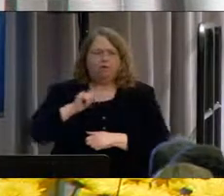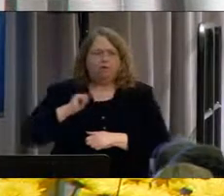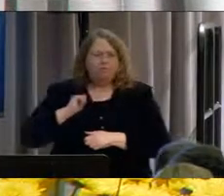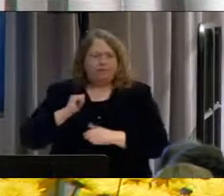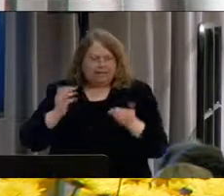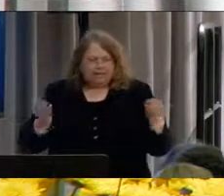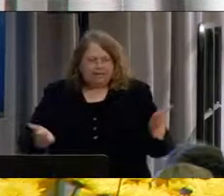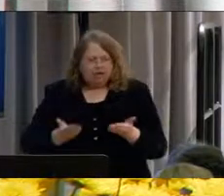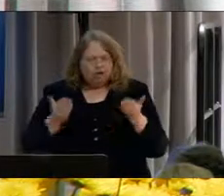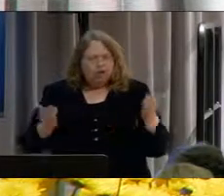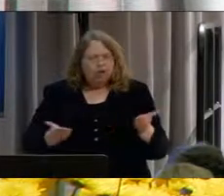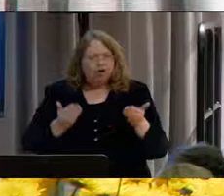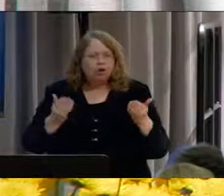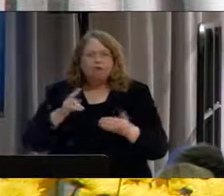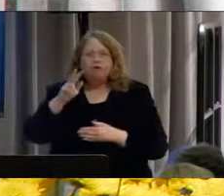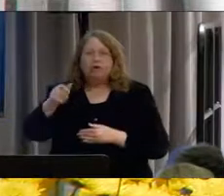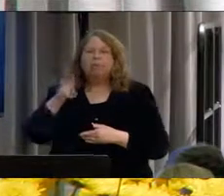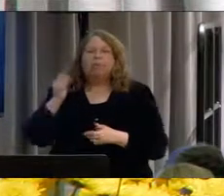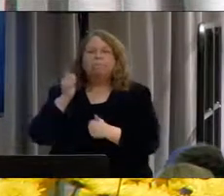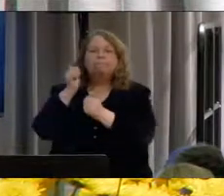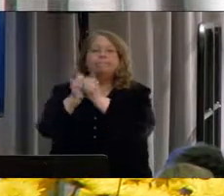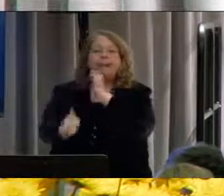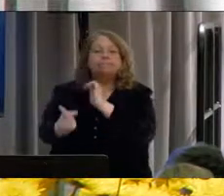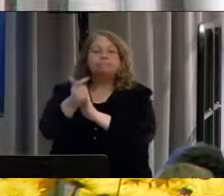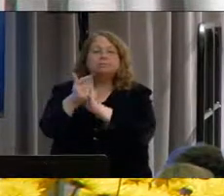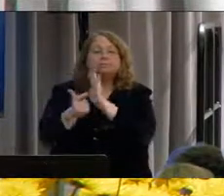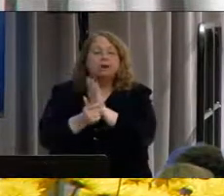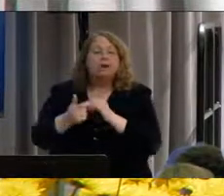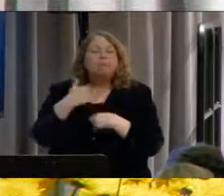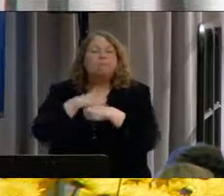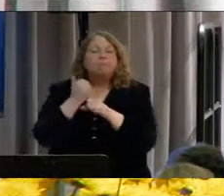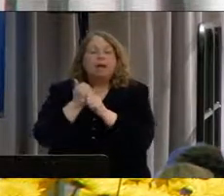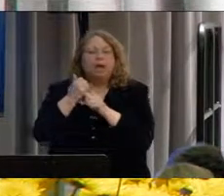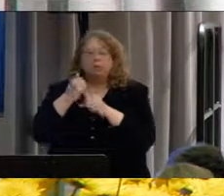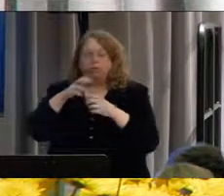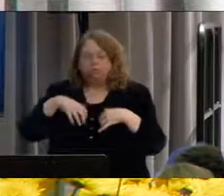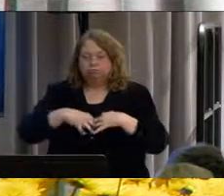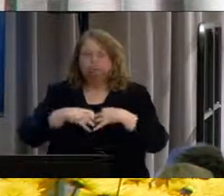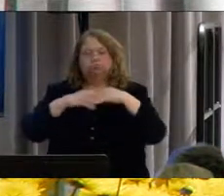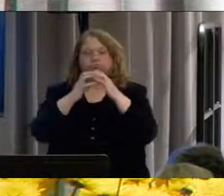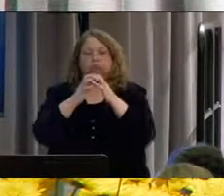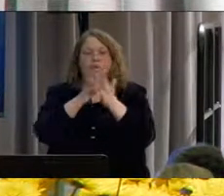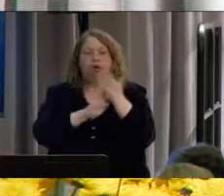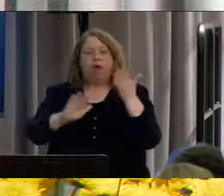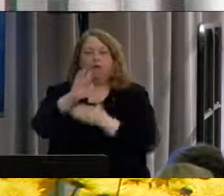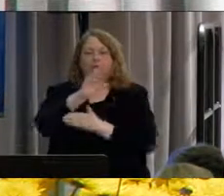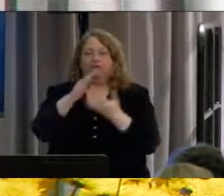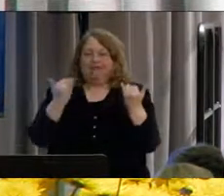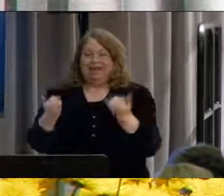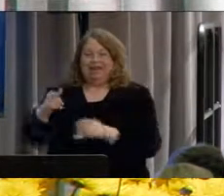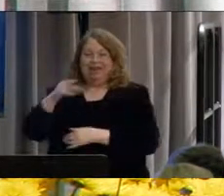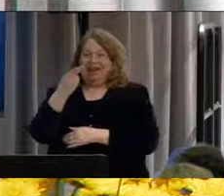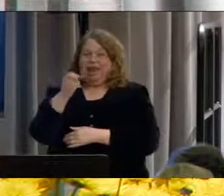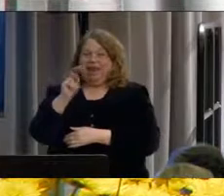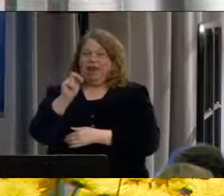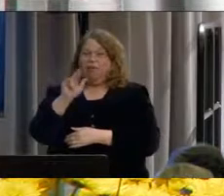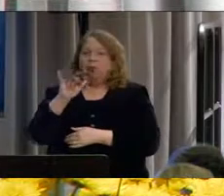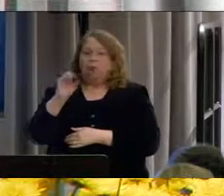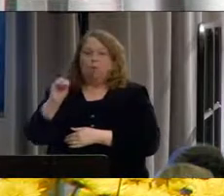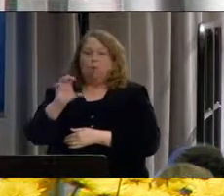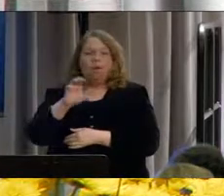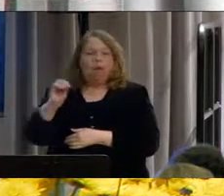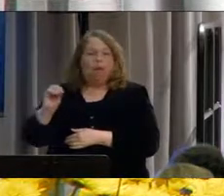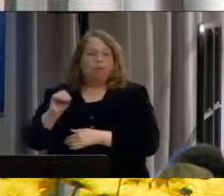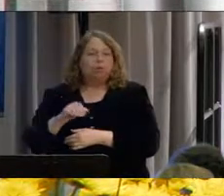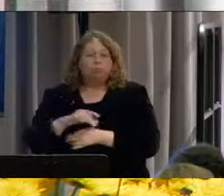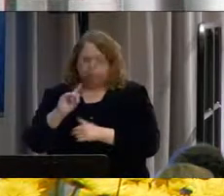here in Virginia, they passed an act to create a college in what we now know to be Henrico County. It was one of the first acts of this